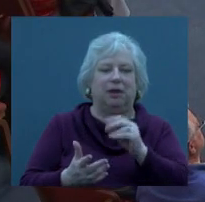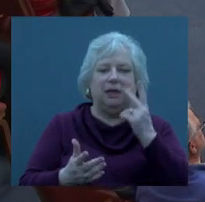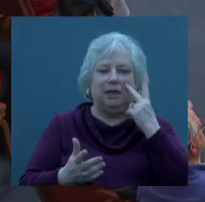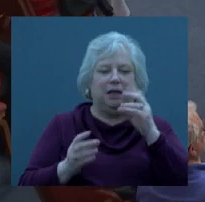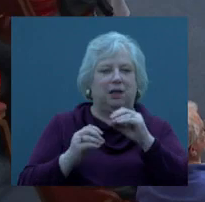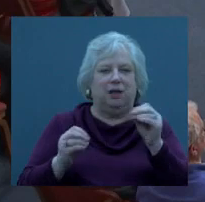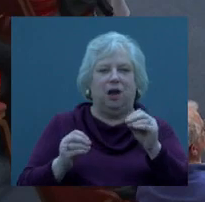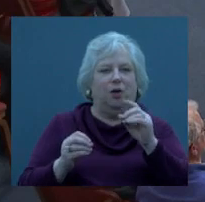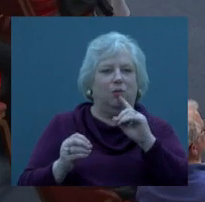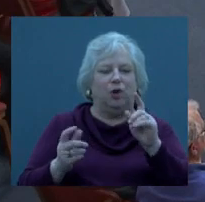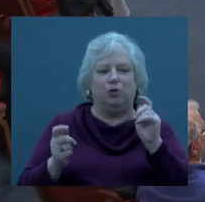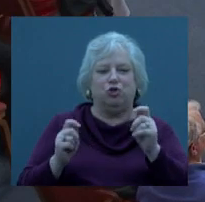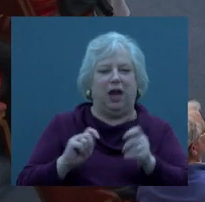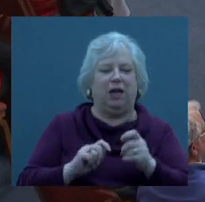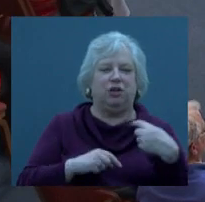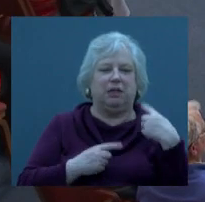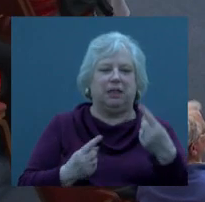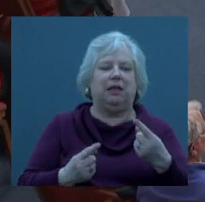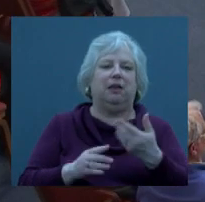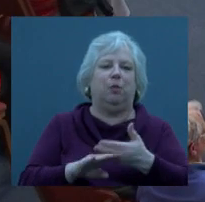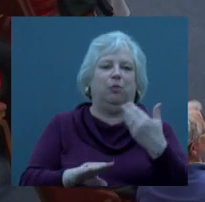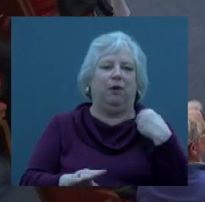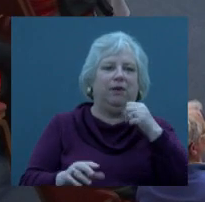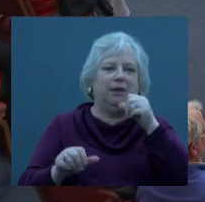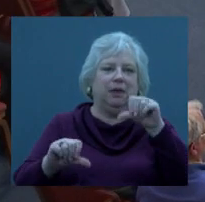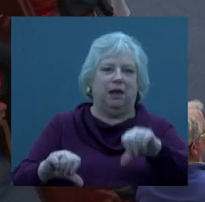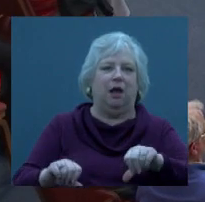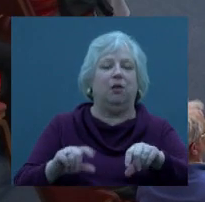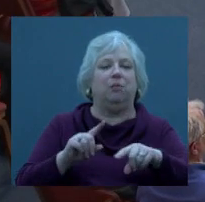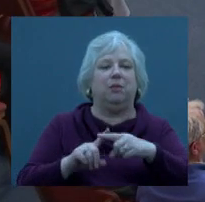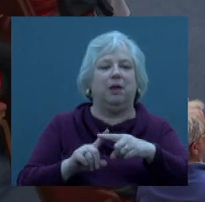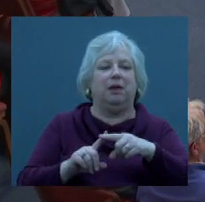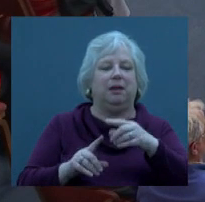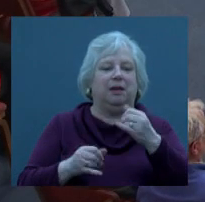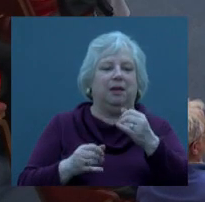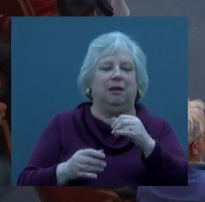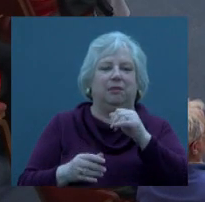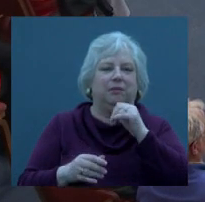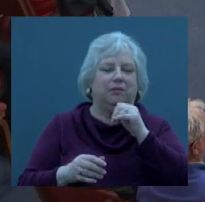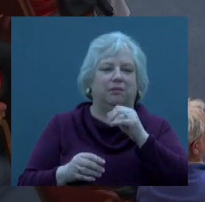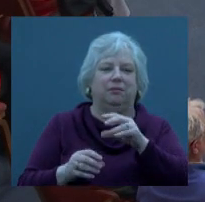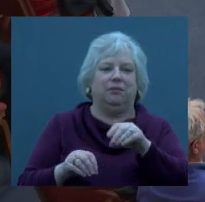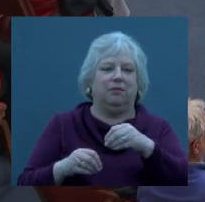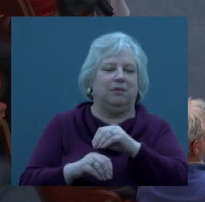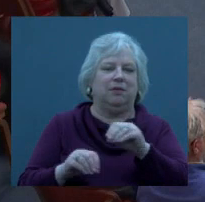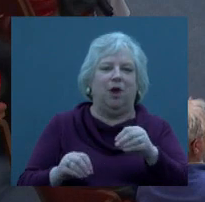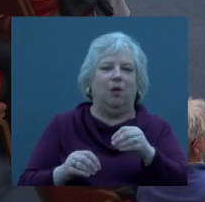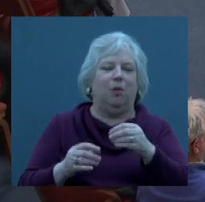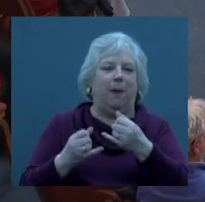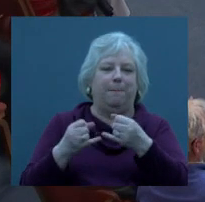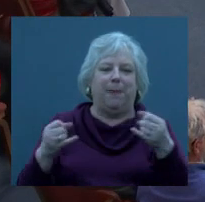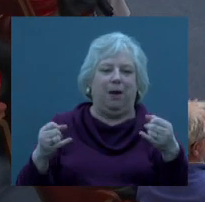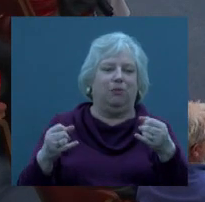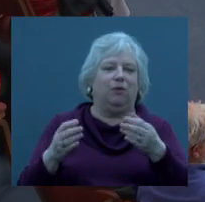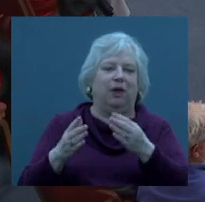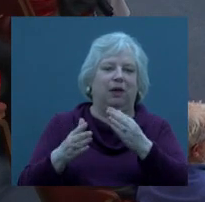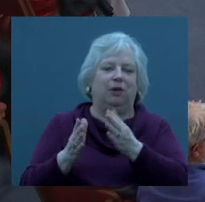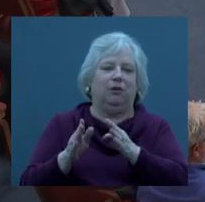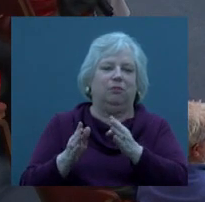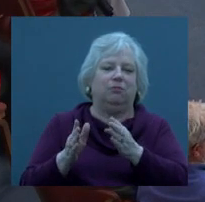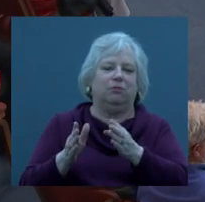appreciable change in the area since the previous denial. Furthermore, the lack of boundary street improvements in conjunction with the multifamily